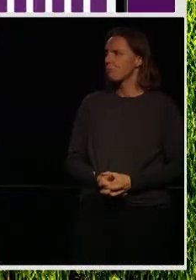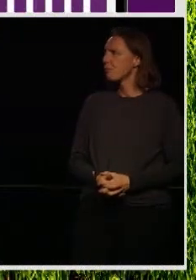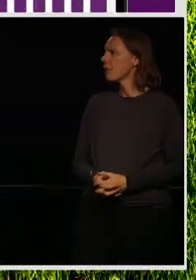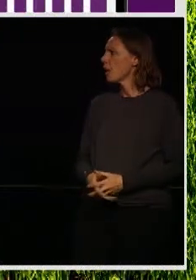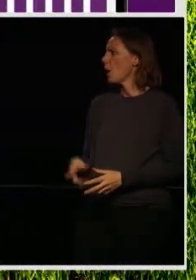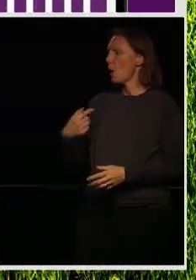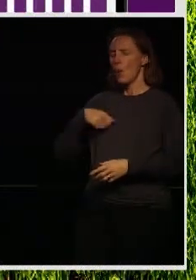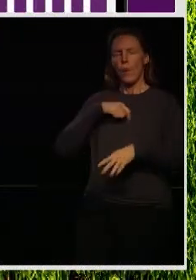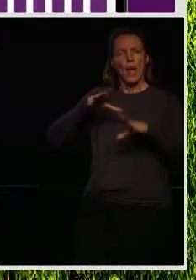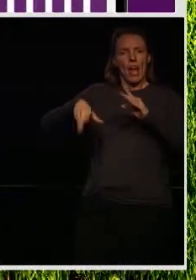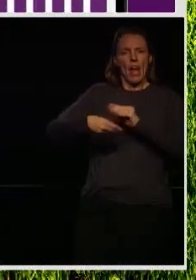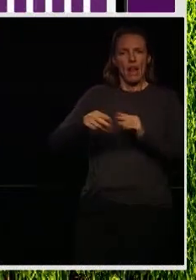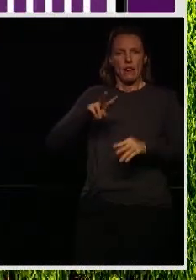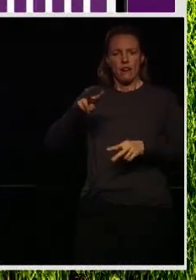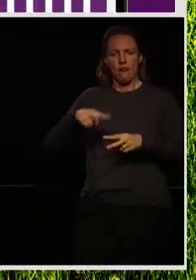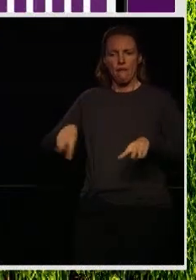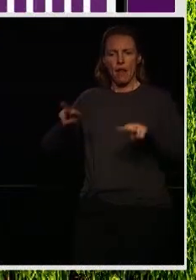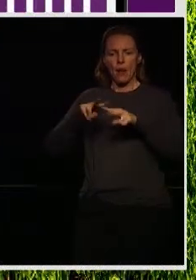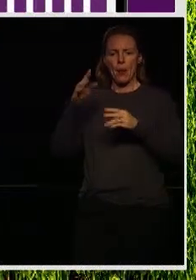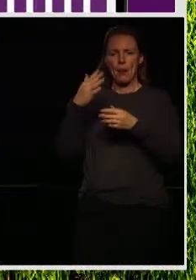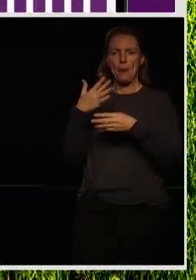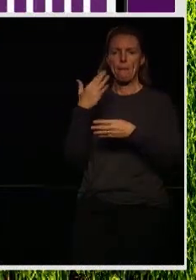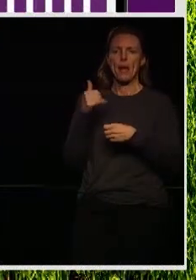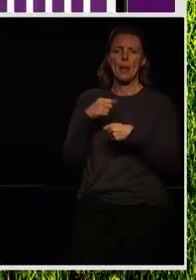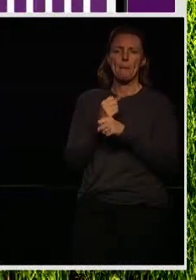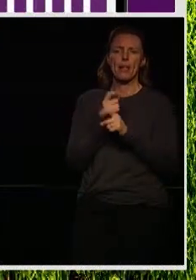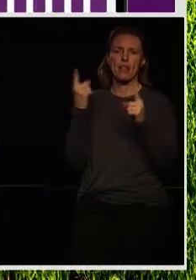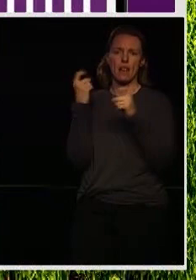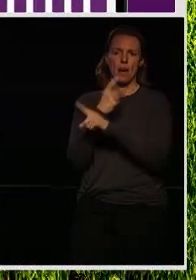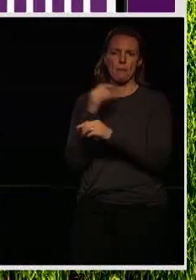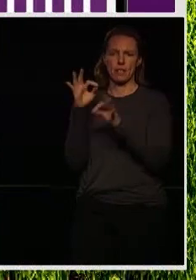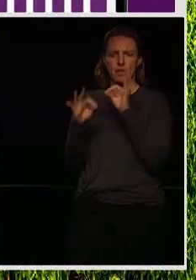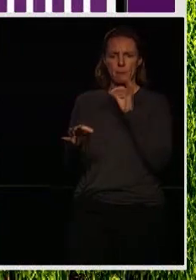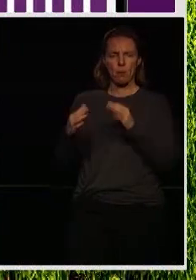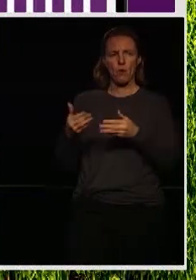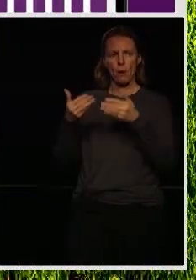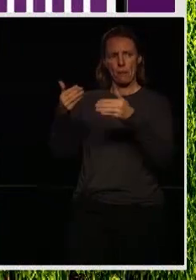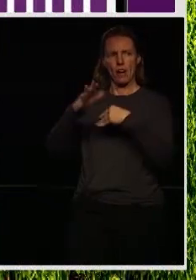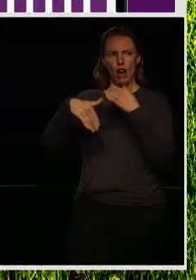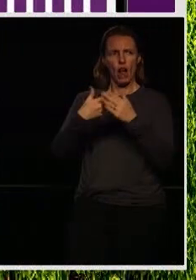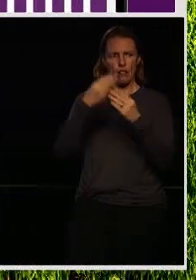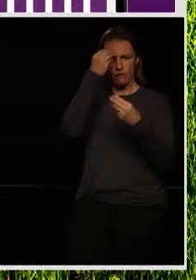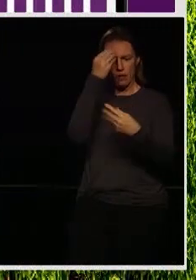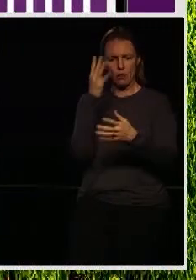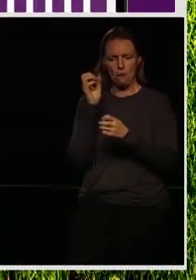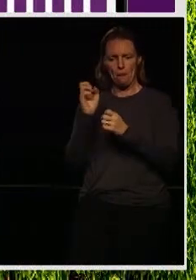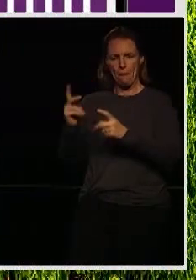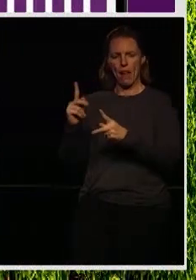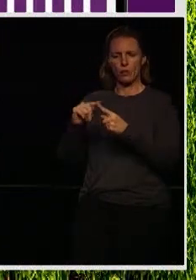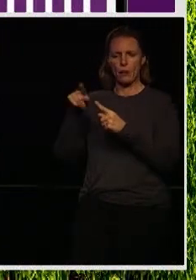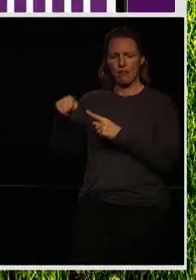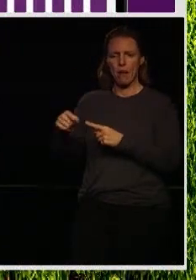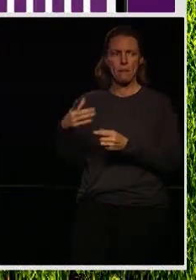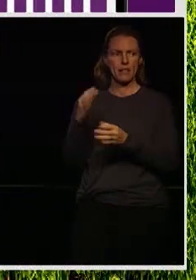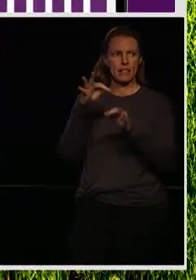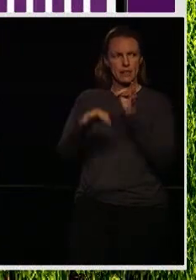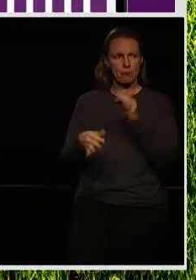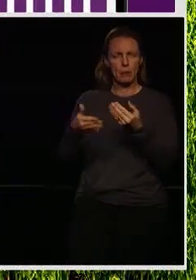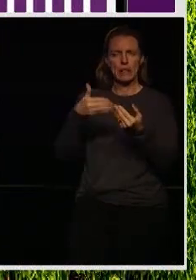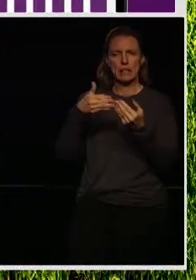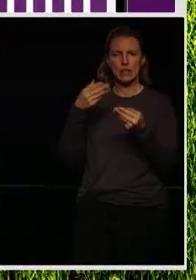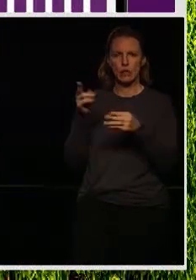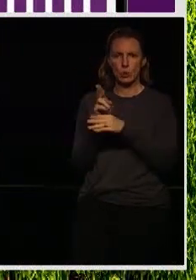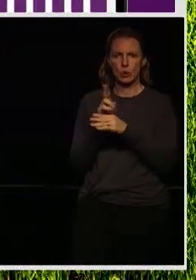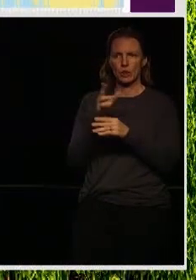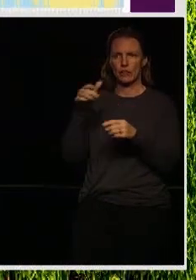We add value to customers by making the complicated simple. We present all of this information back to them in a simple and easy to use